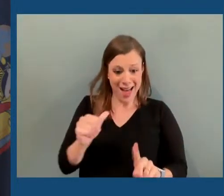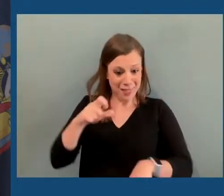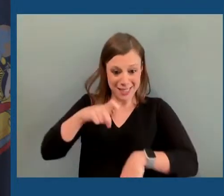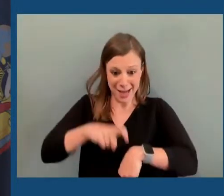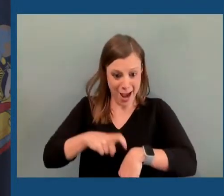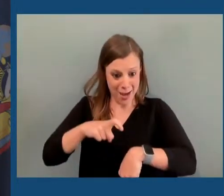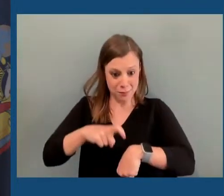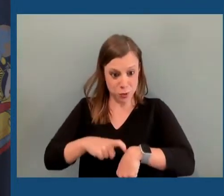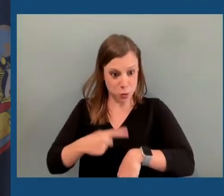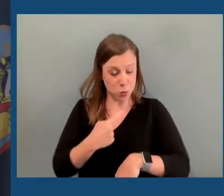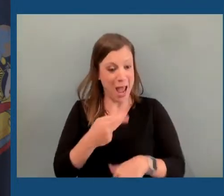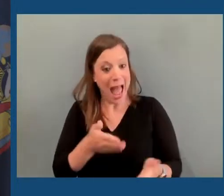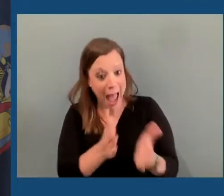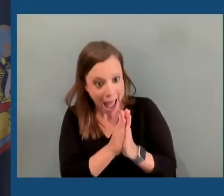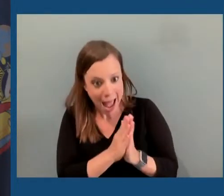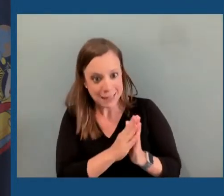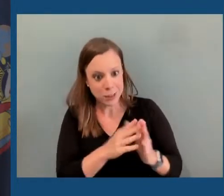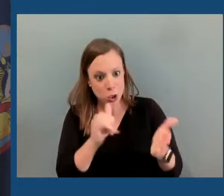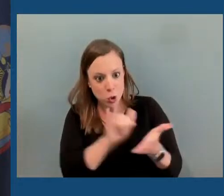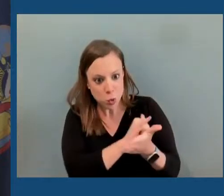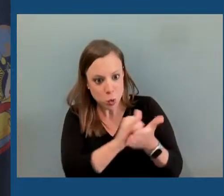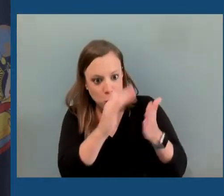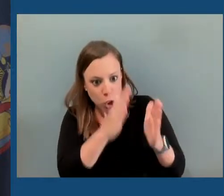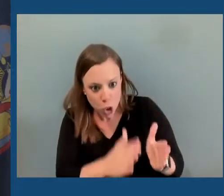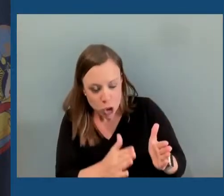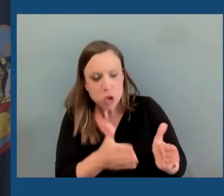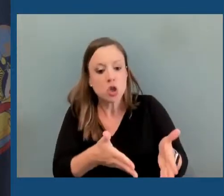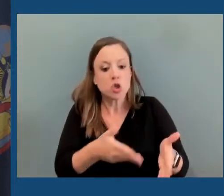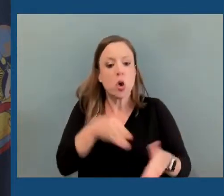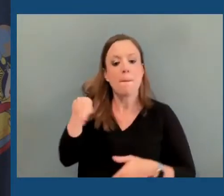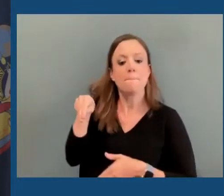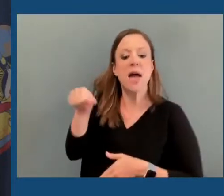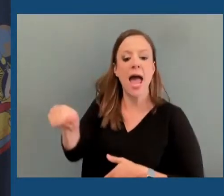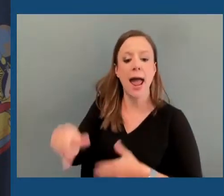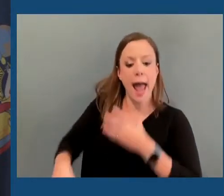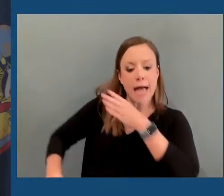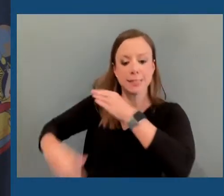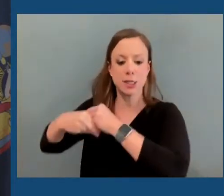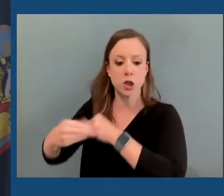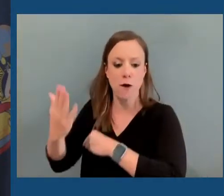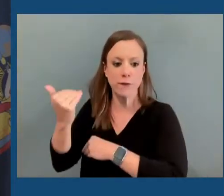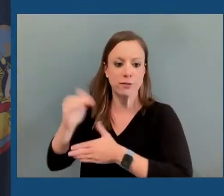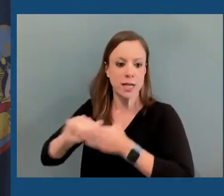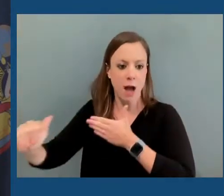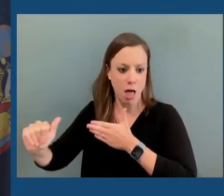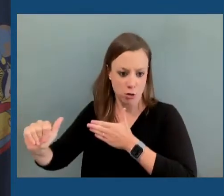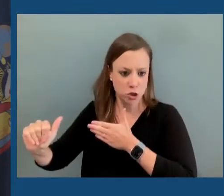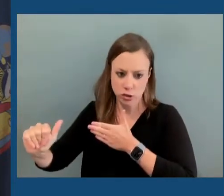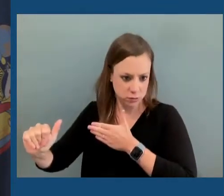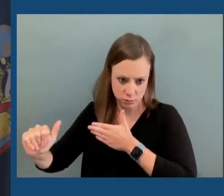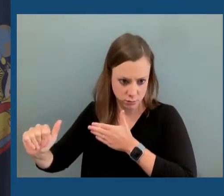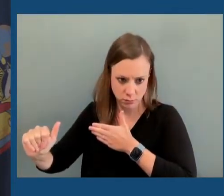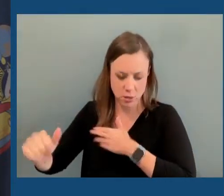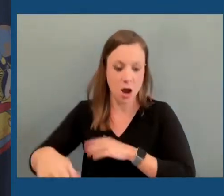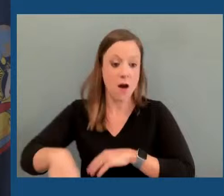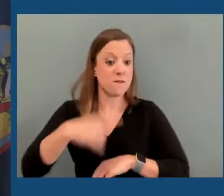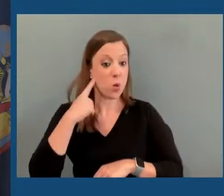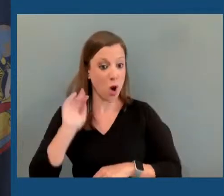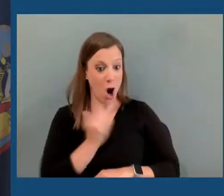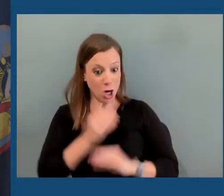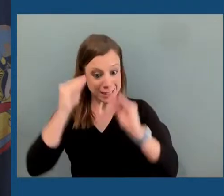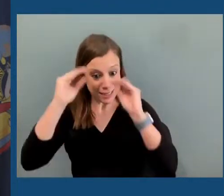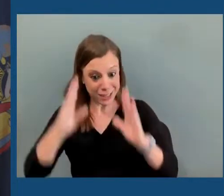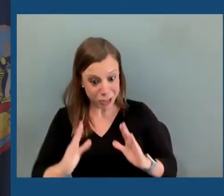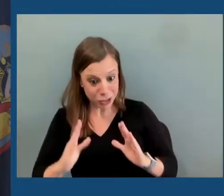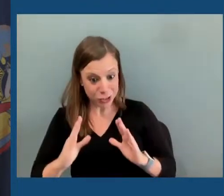pay an additional $15 for our teachers who work 5 days a week within the zone, drive